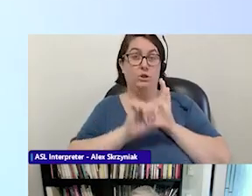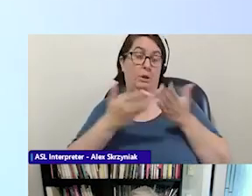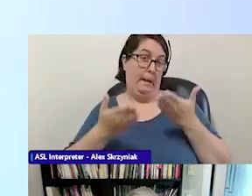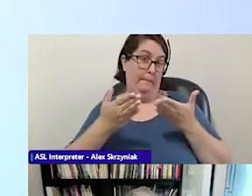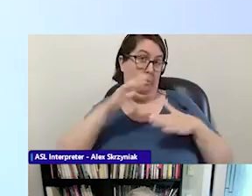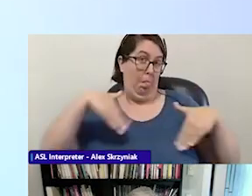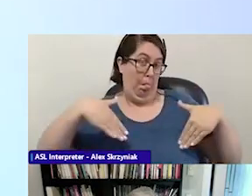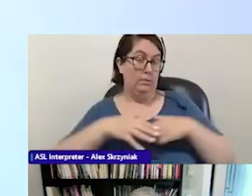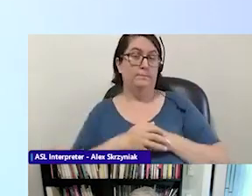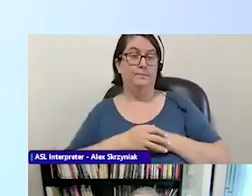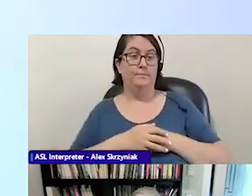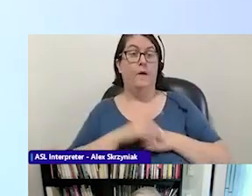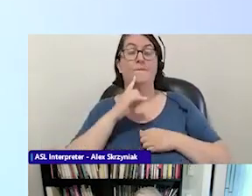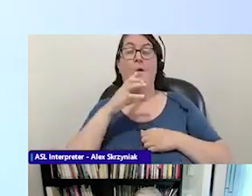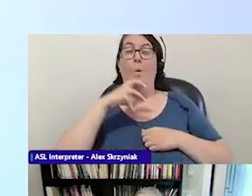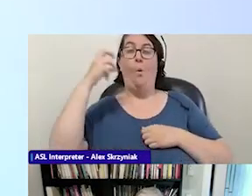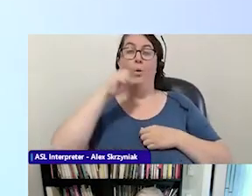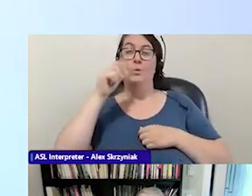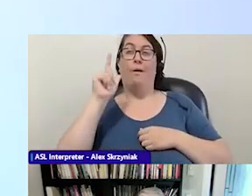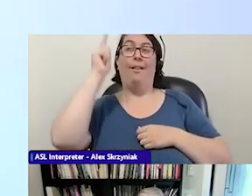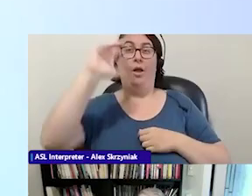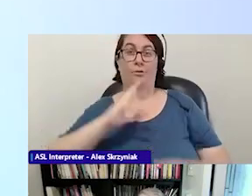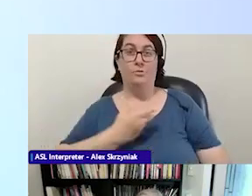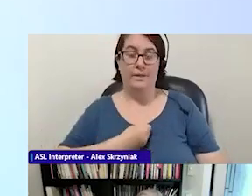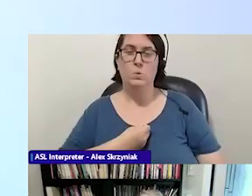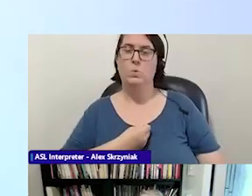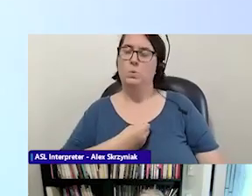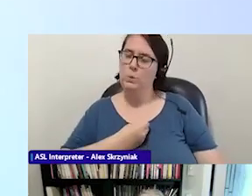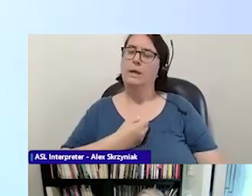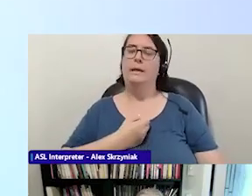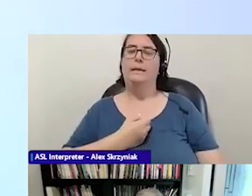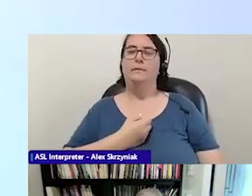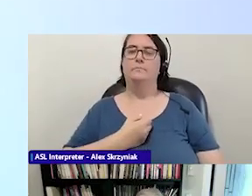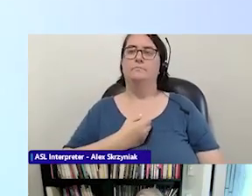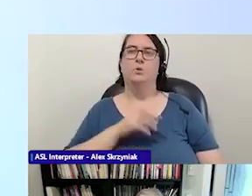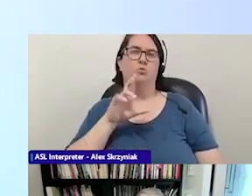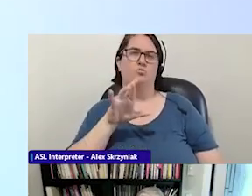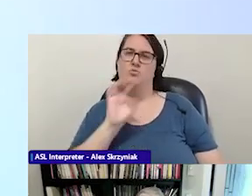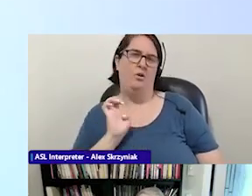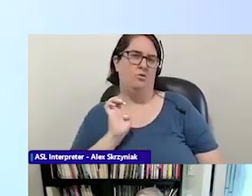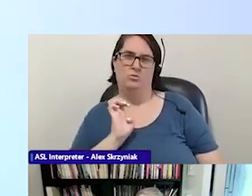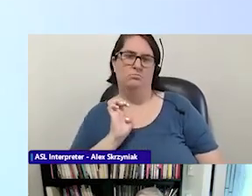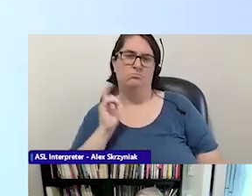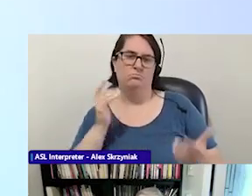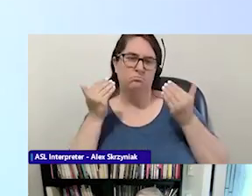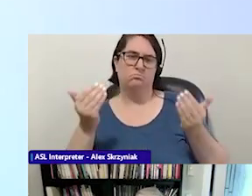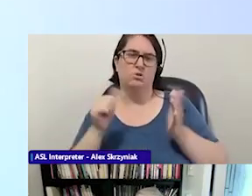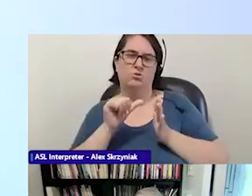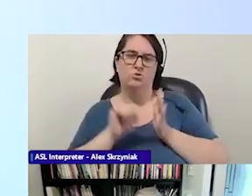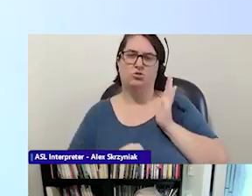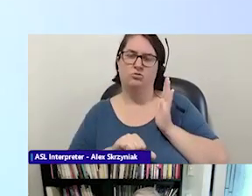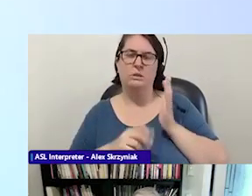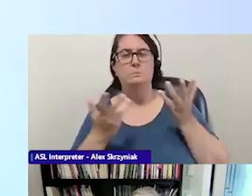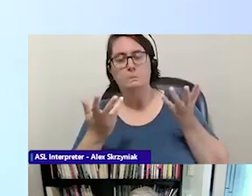adults who come out as trans later in life, it is less likely that they may have had such surgery.